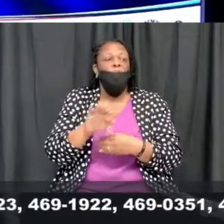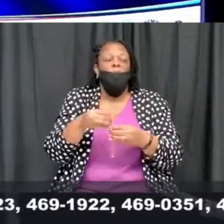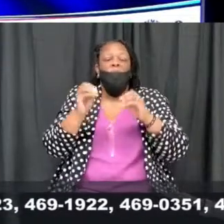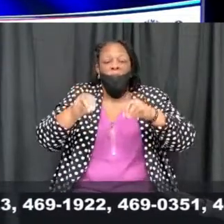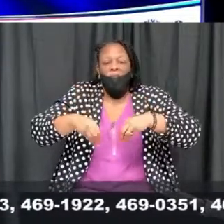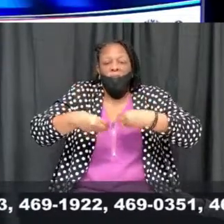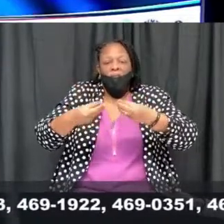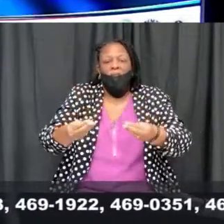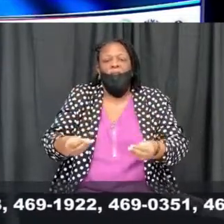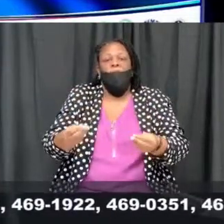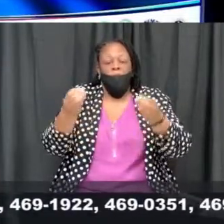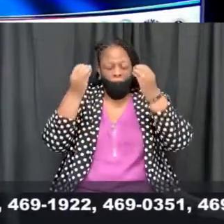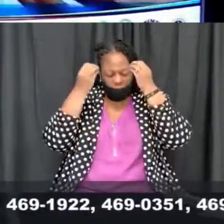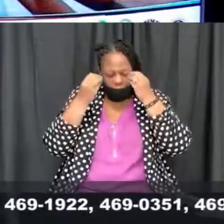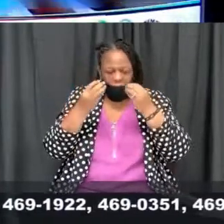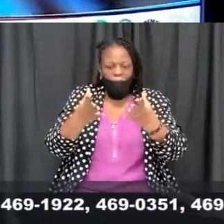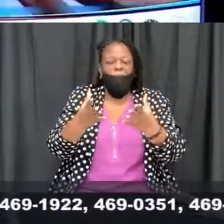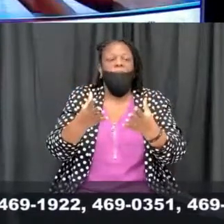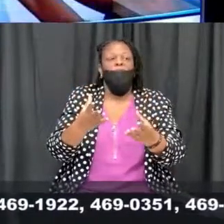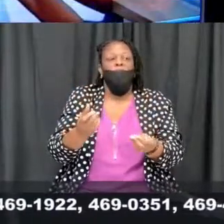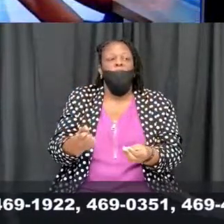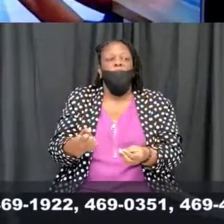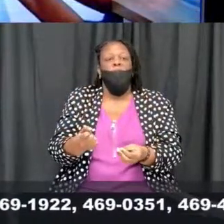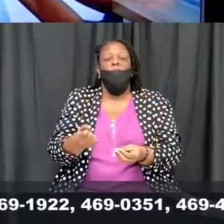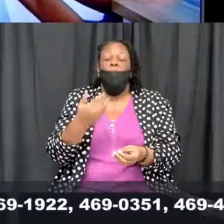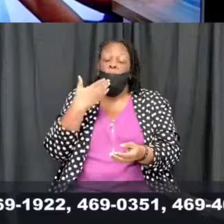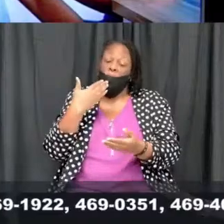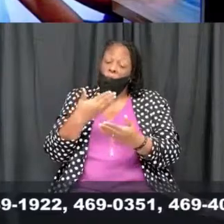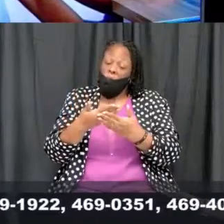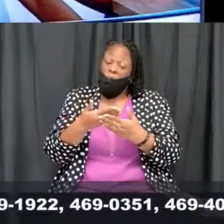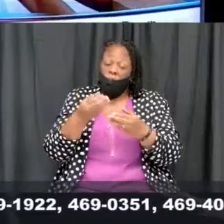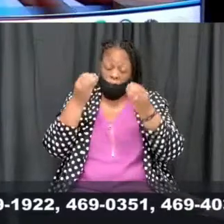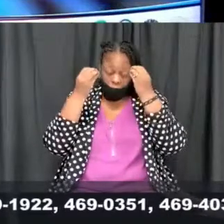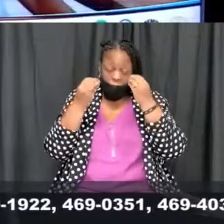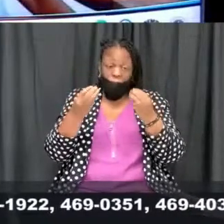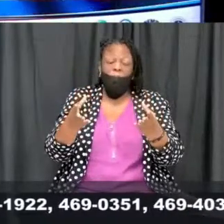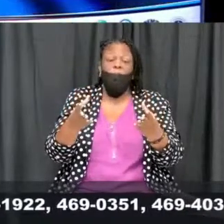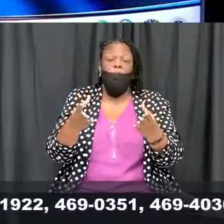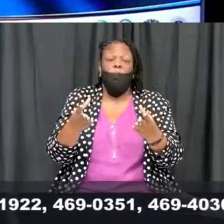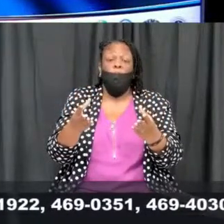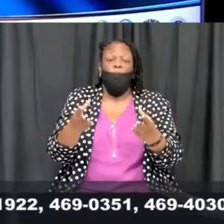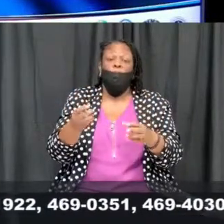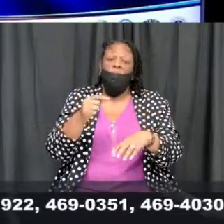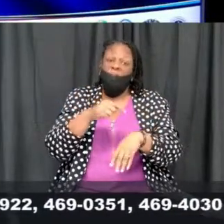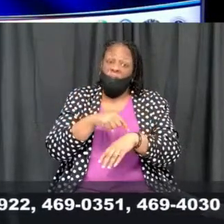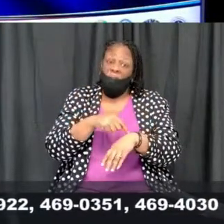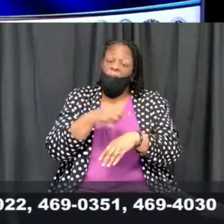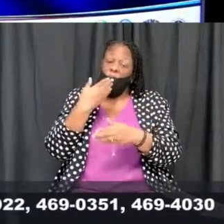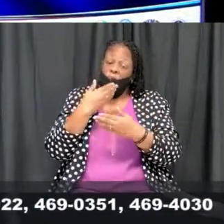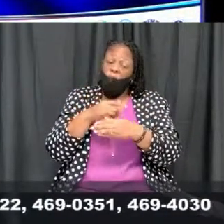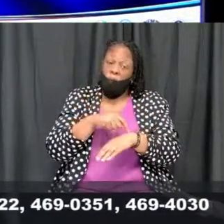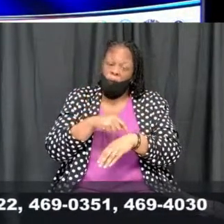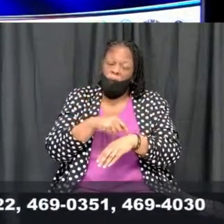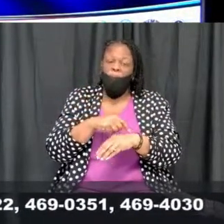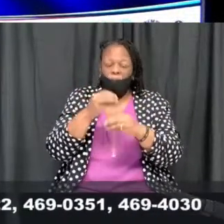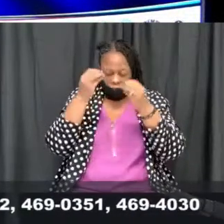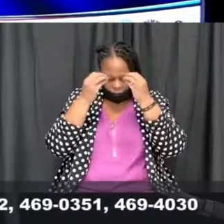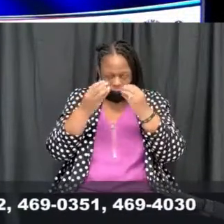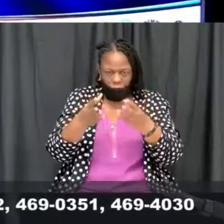information, accurate information, timely information, relevant and pertinent